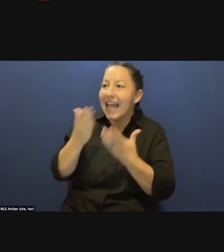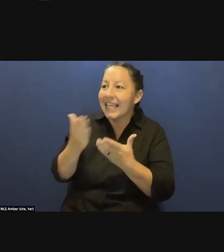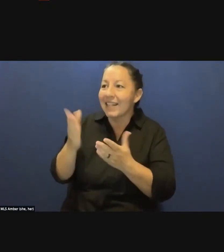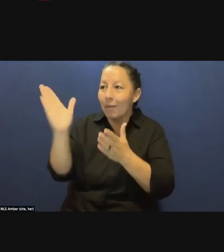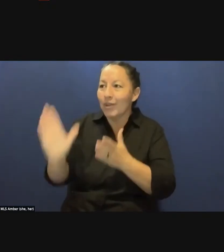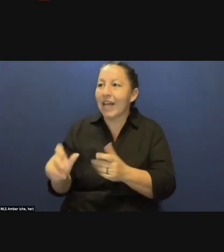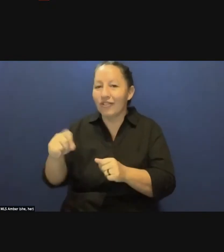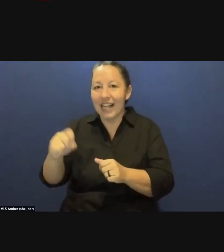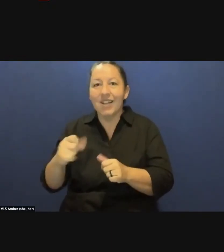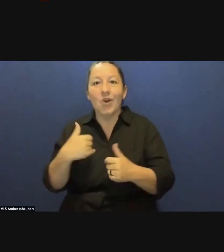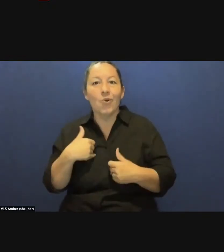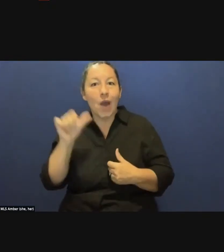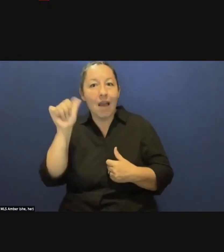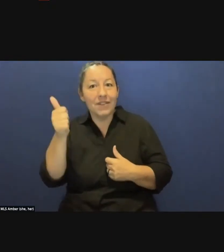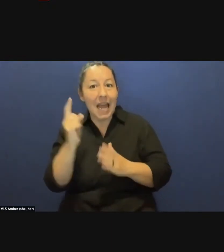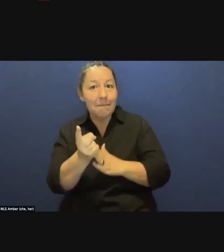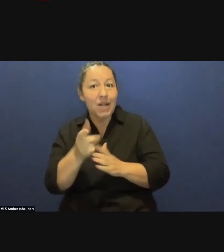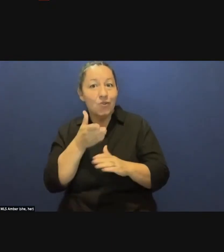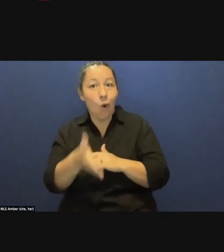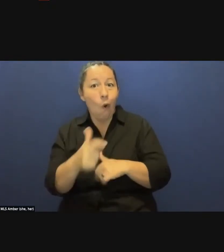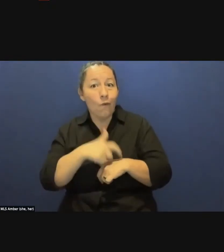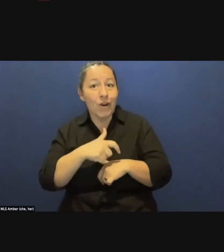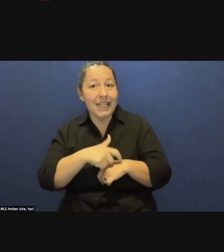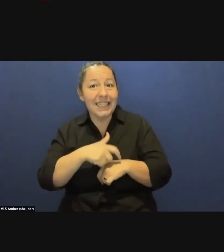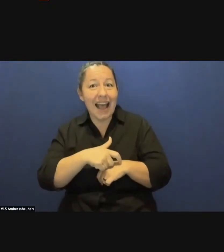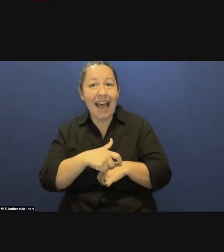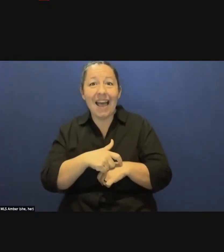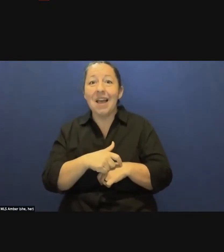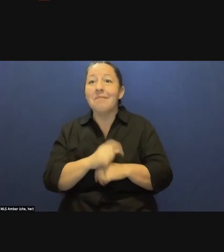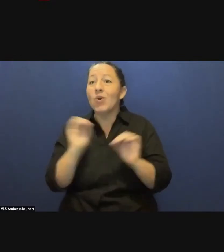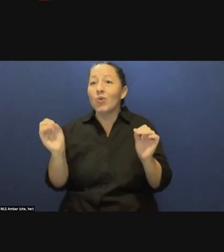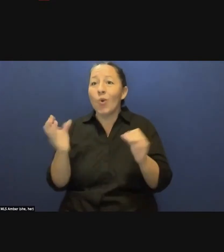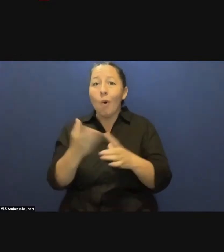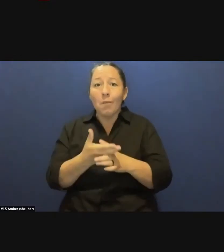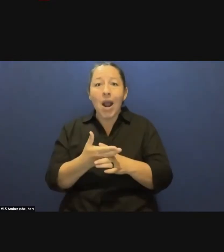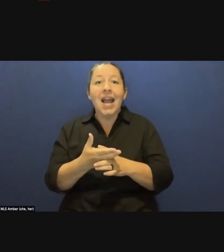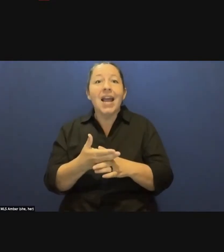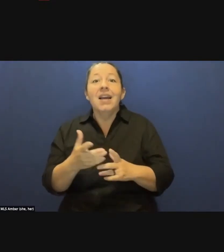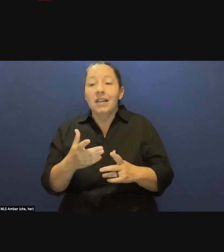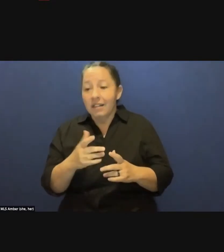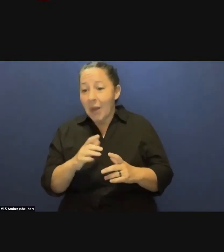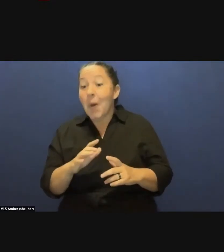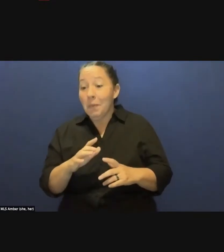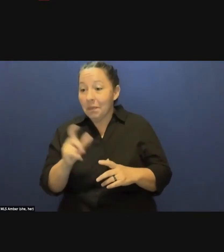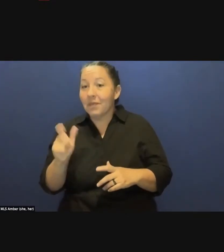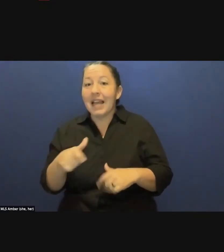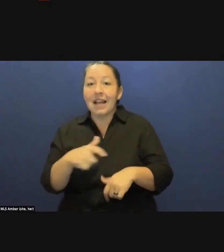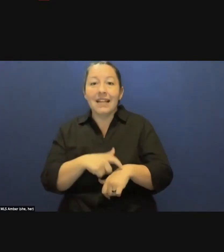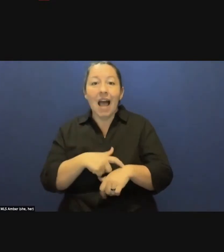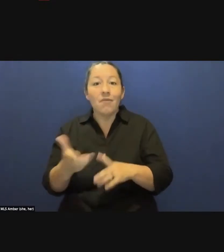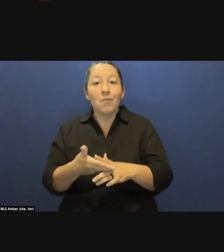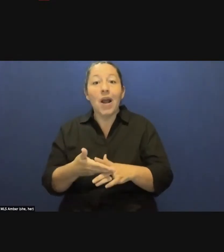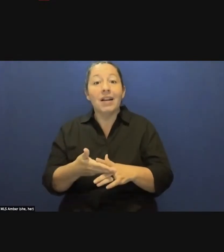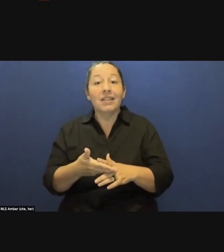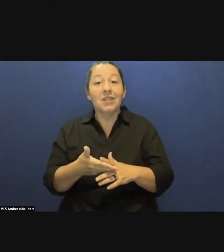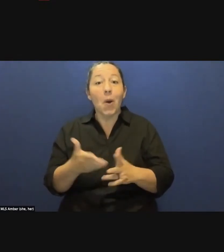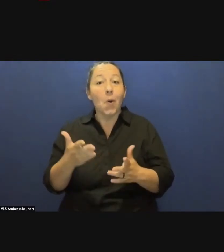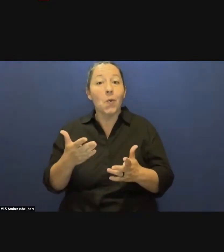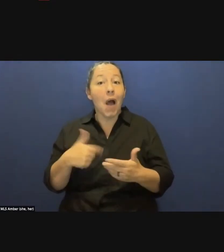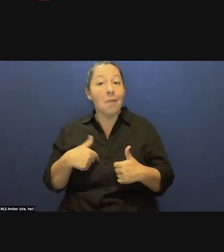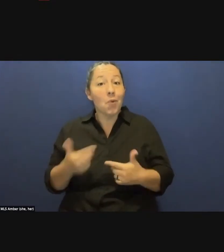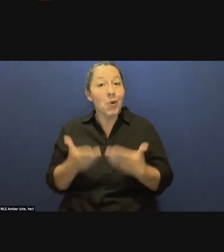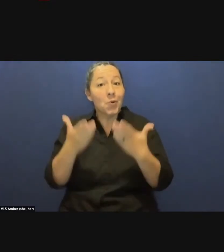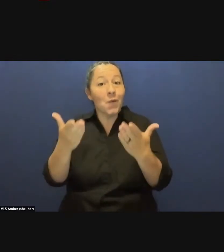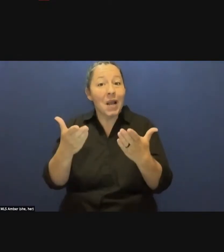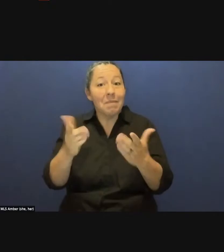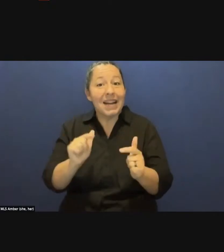minutes, already 10 minutes over time, and we have entered a break. So I propose that I hand things over to Greg, who